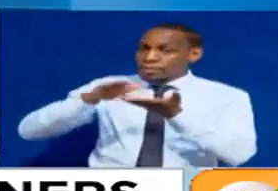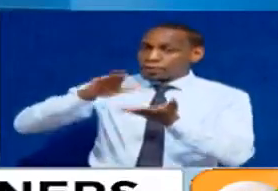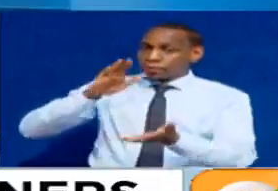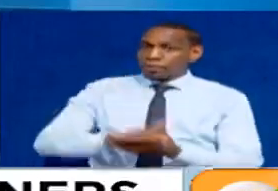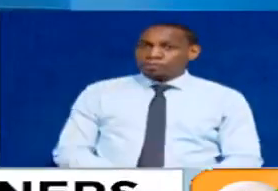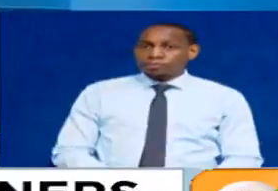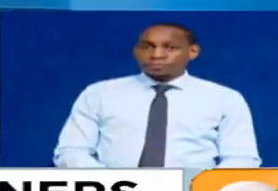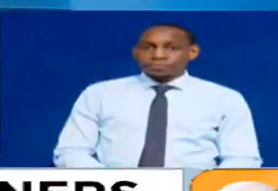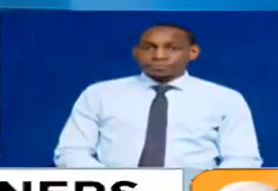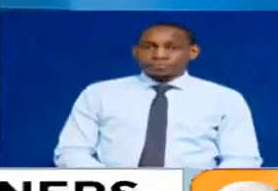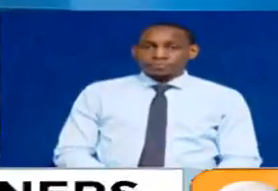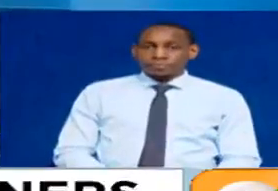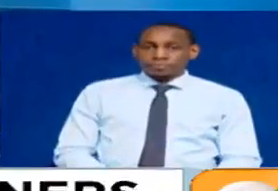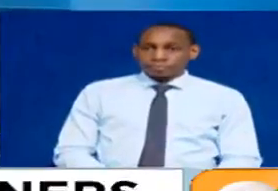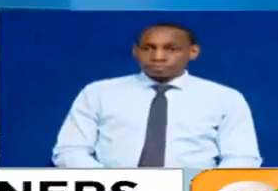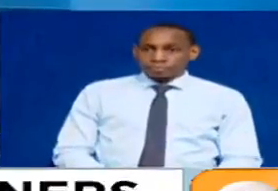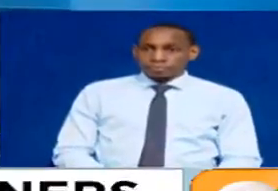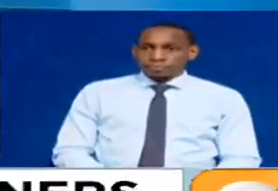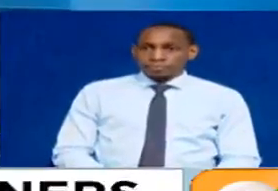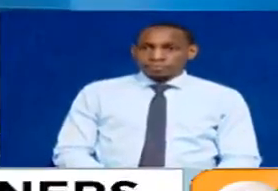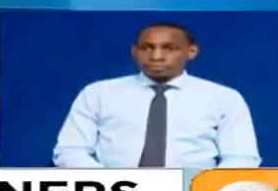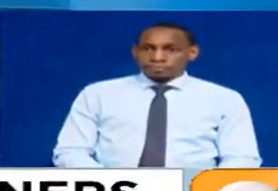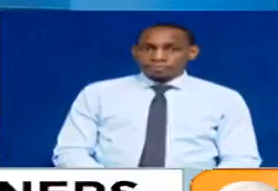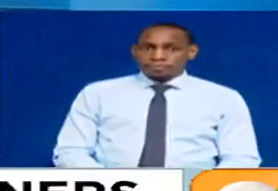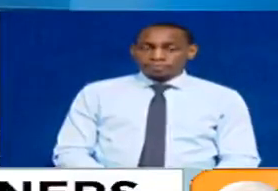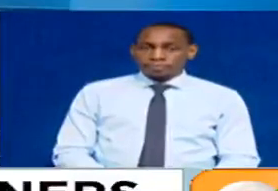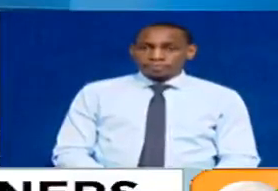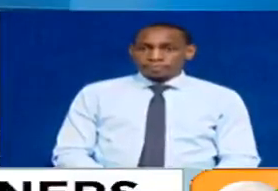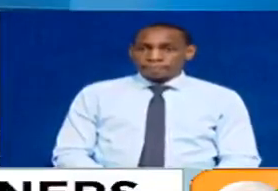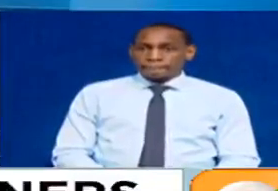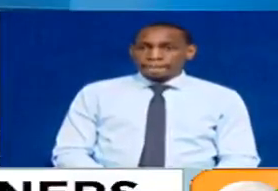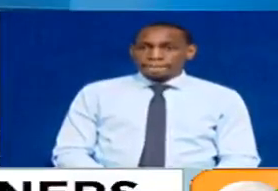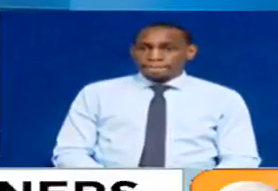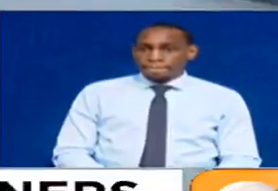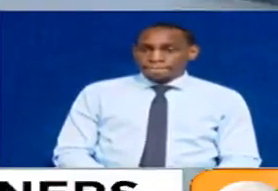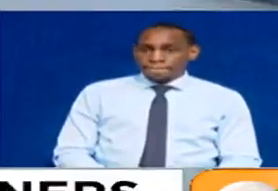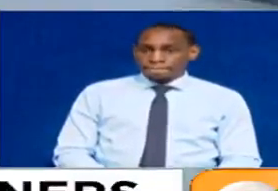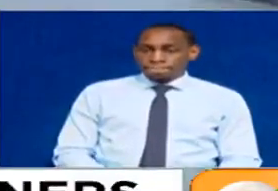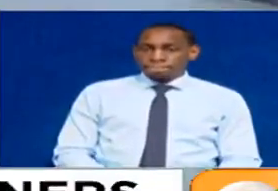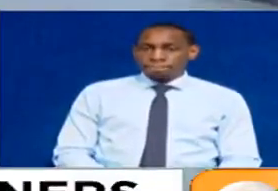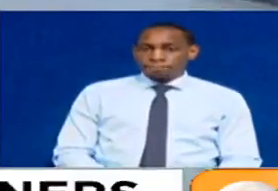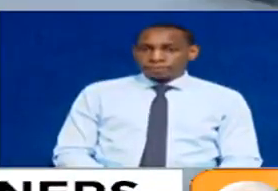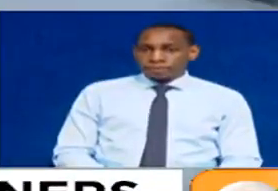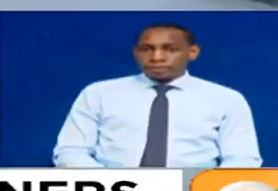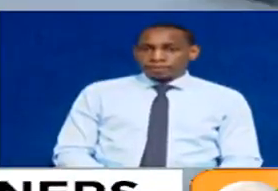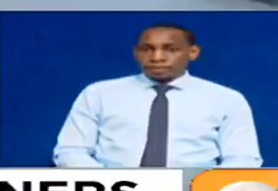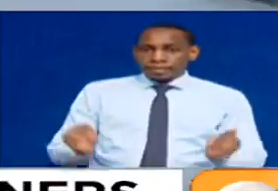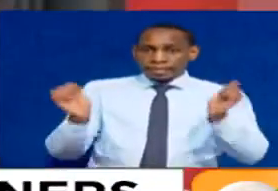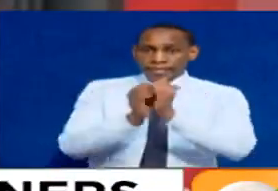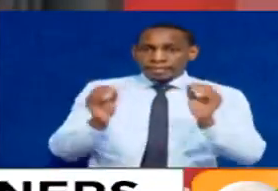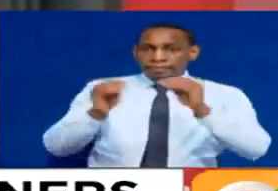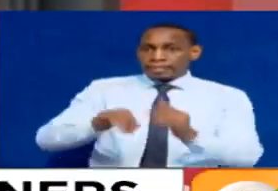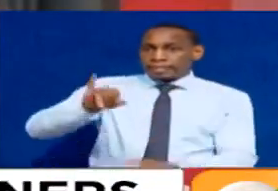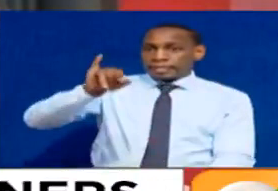information. Let's get more from our very own Chim Tai Goin. Assalamu alaikum, Salim. It was the 10th sitting